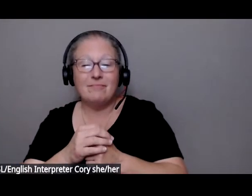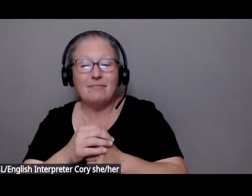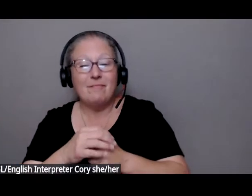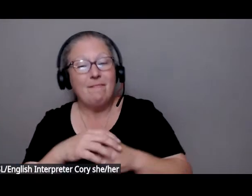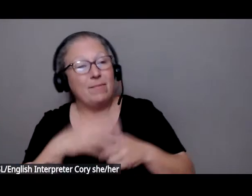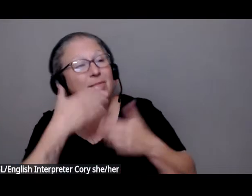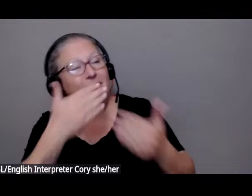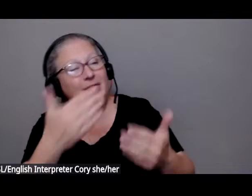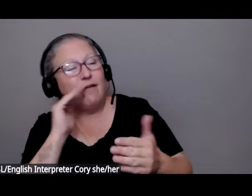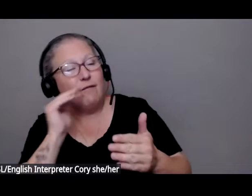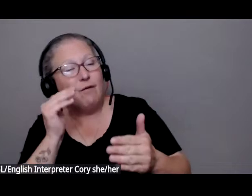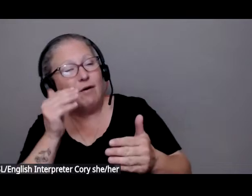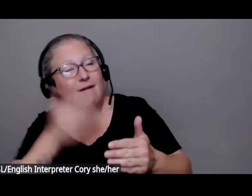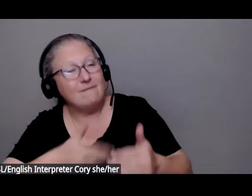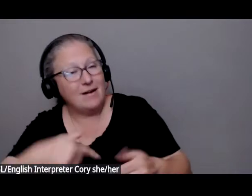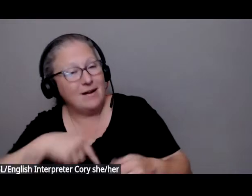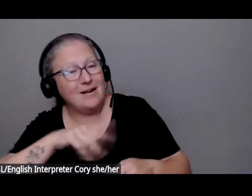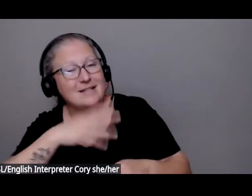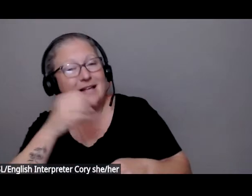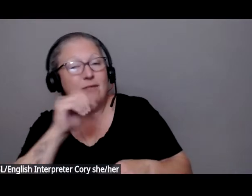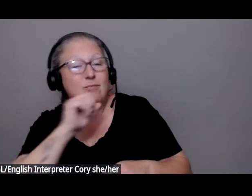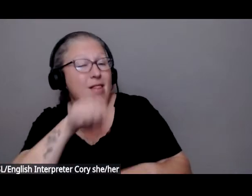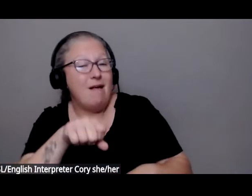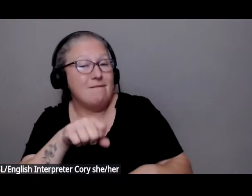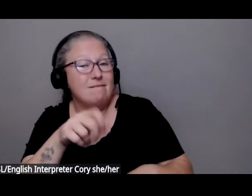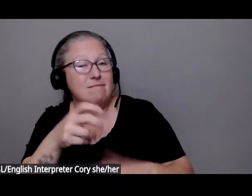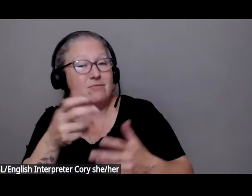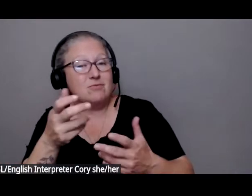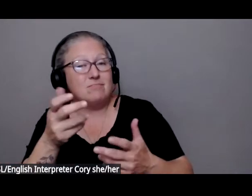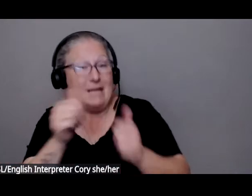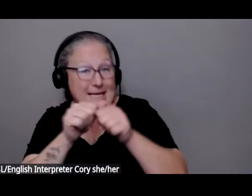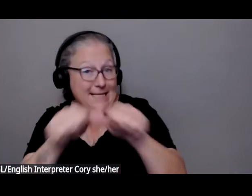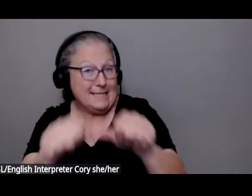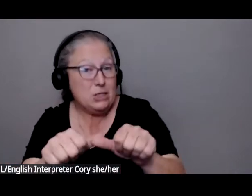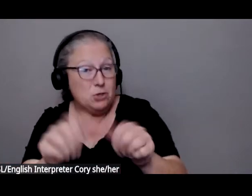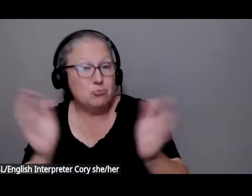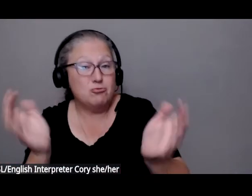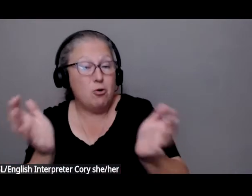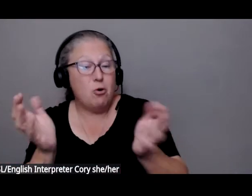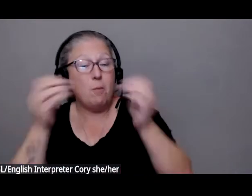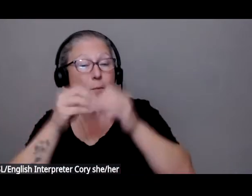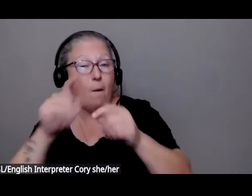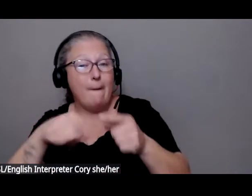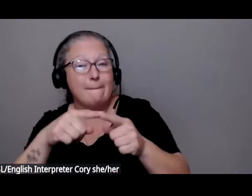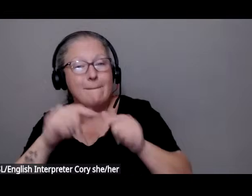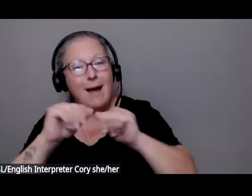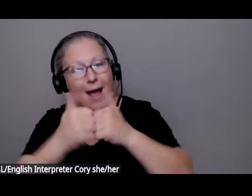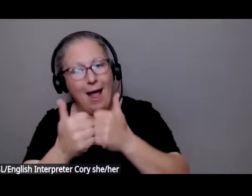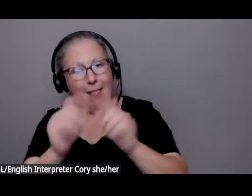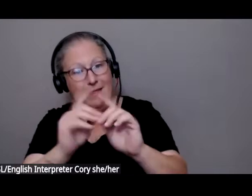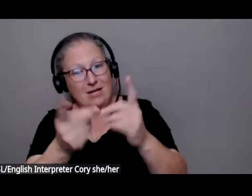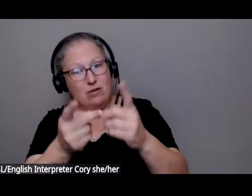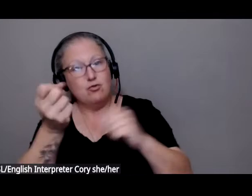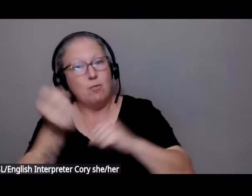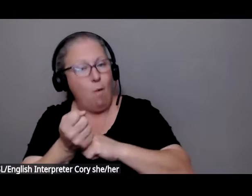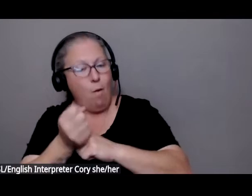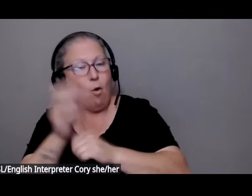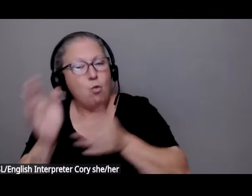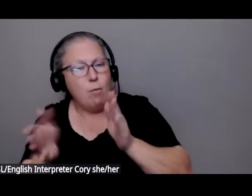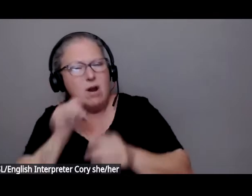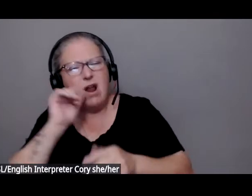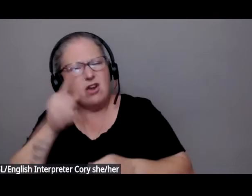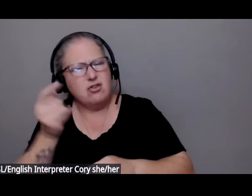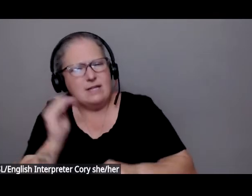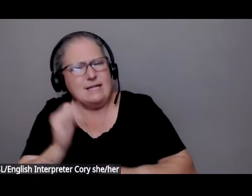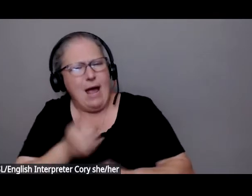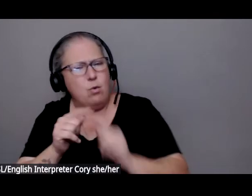Thank you all for having us, and we would love to continue talking more about how the district can support robotics, not just our